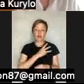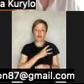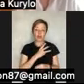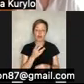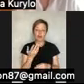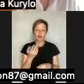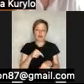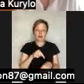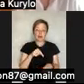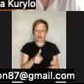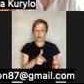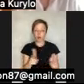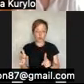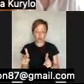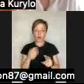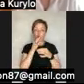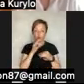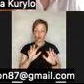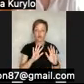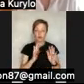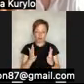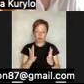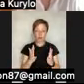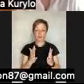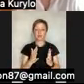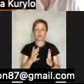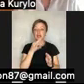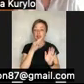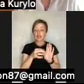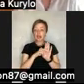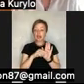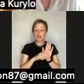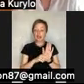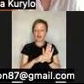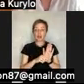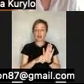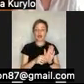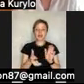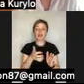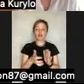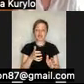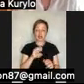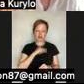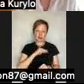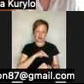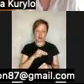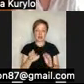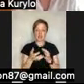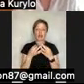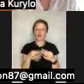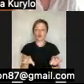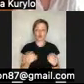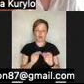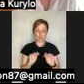untrained or they were not motivated because they were emotionally unprepared in any